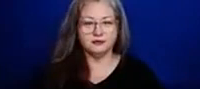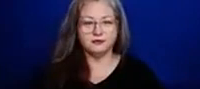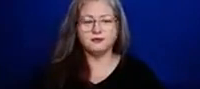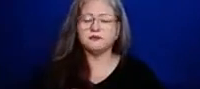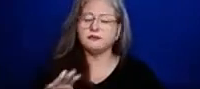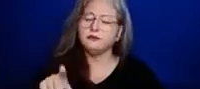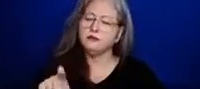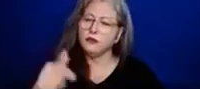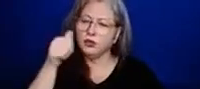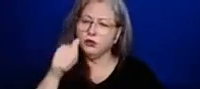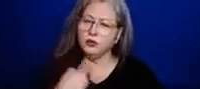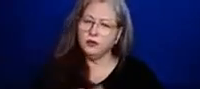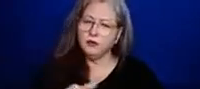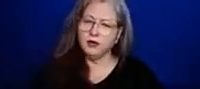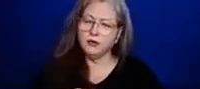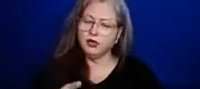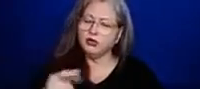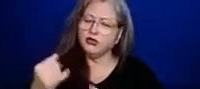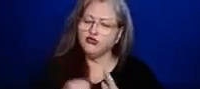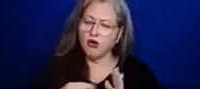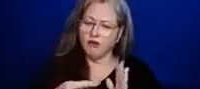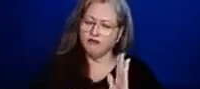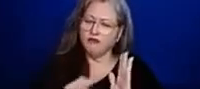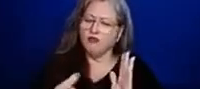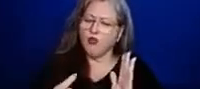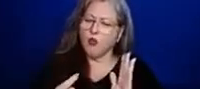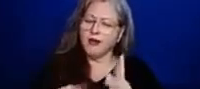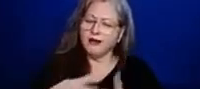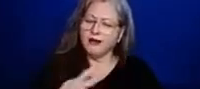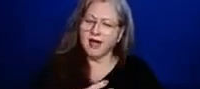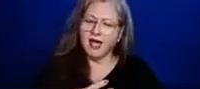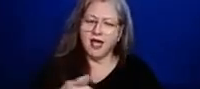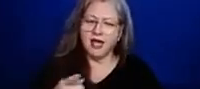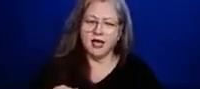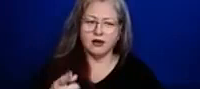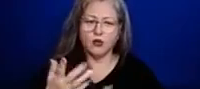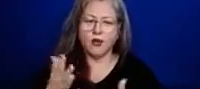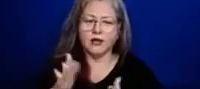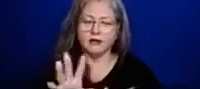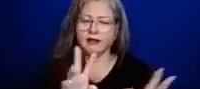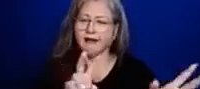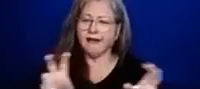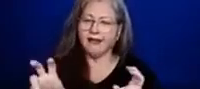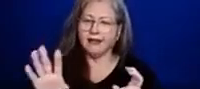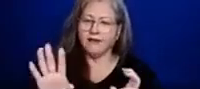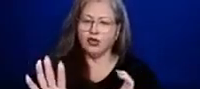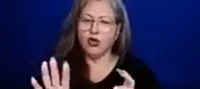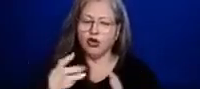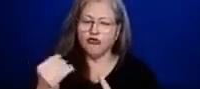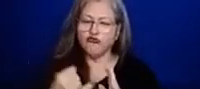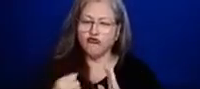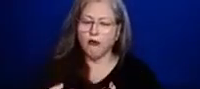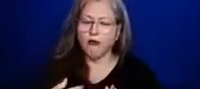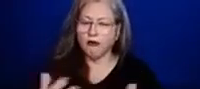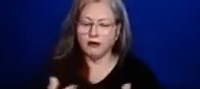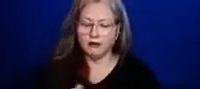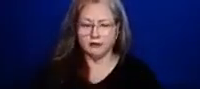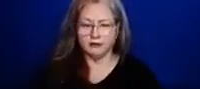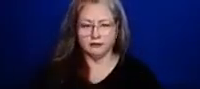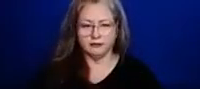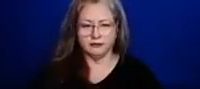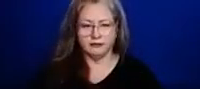And do you remember kind of what did you draw? Like what were the themes of your what you were